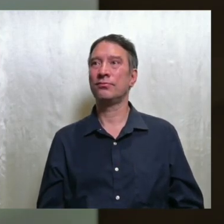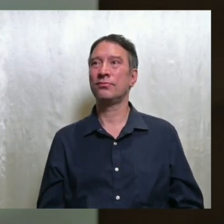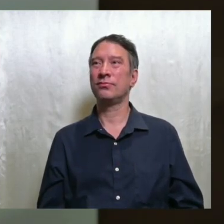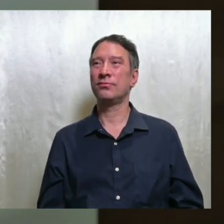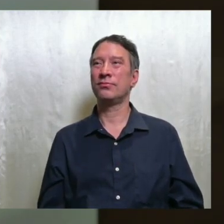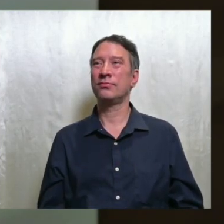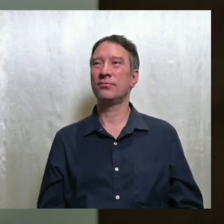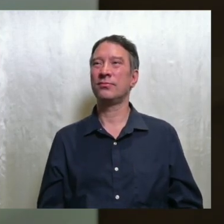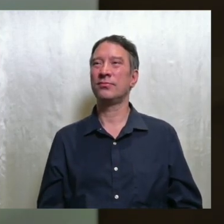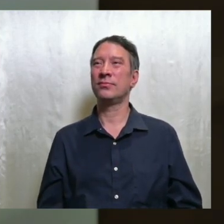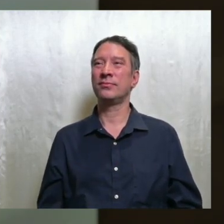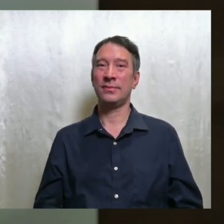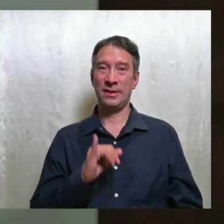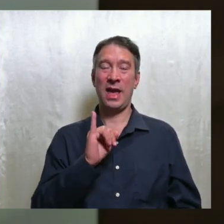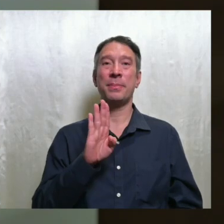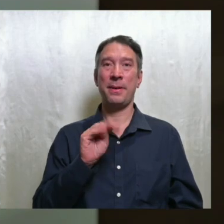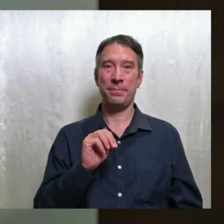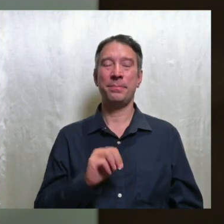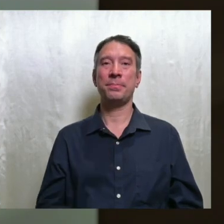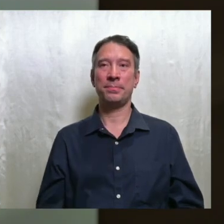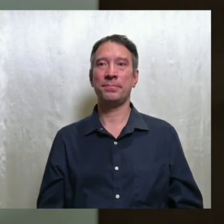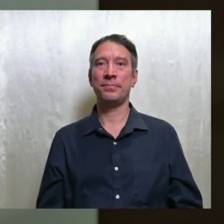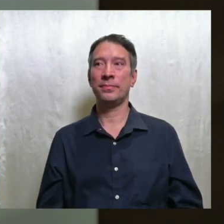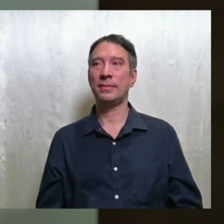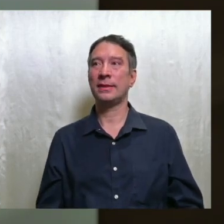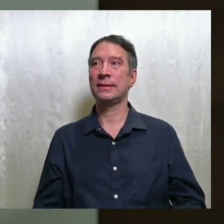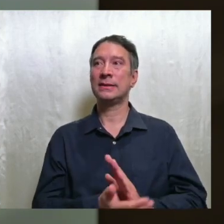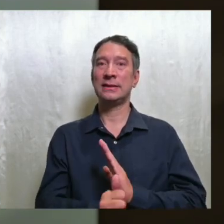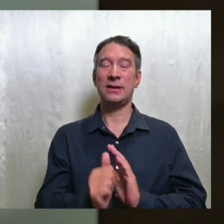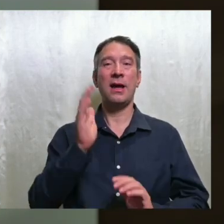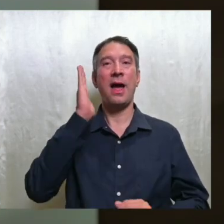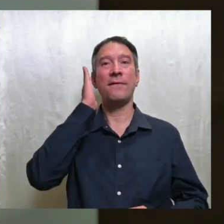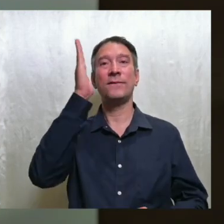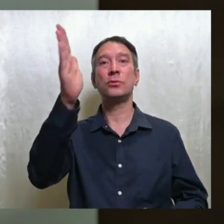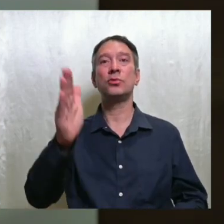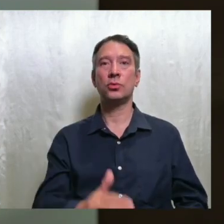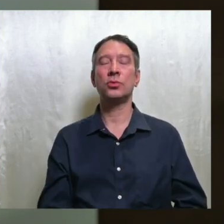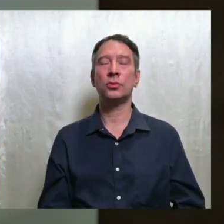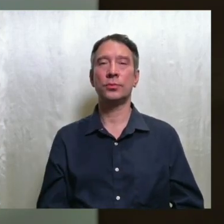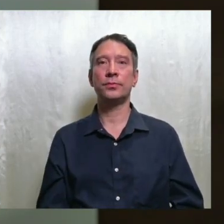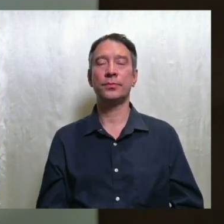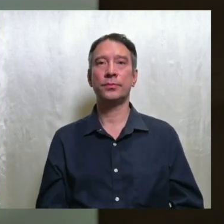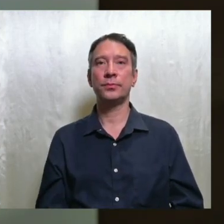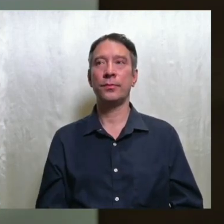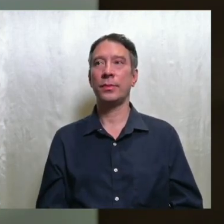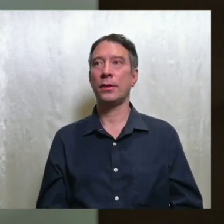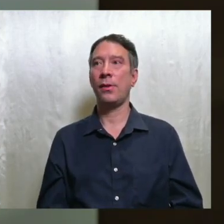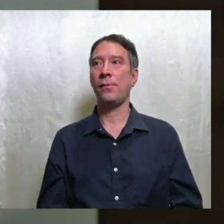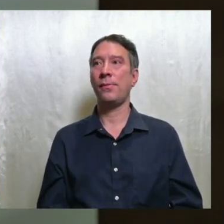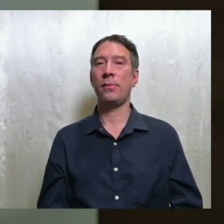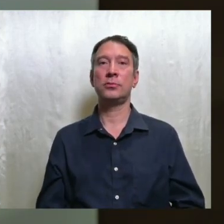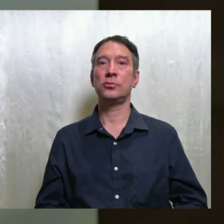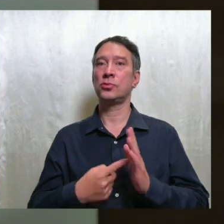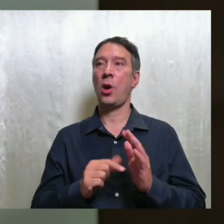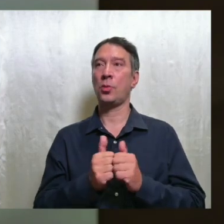So, and actually I'm stressing now, we can actually start building our skills right